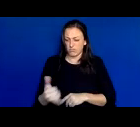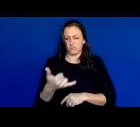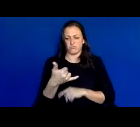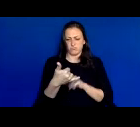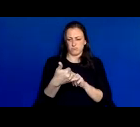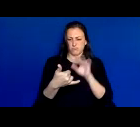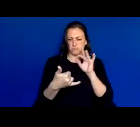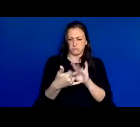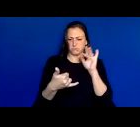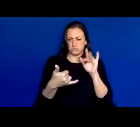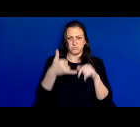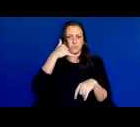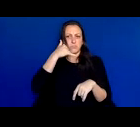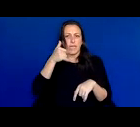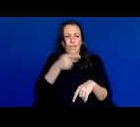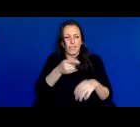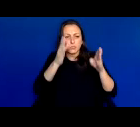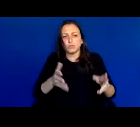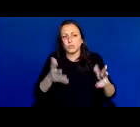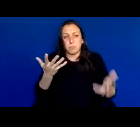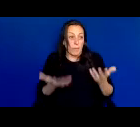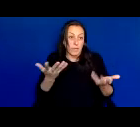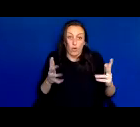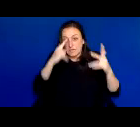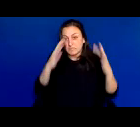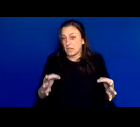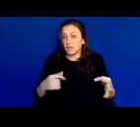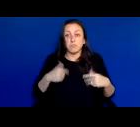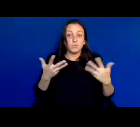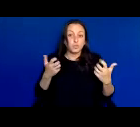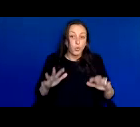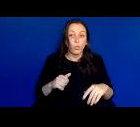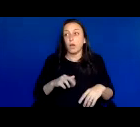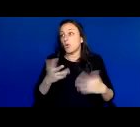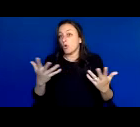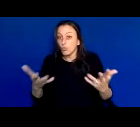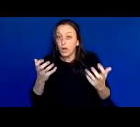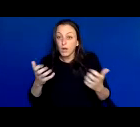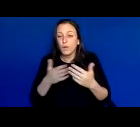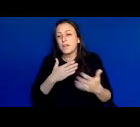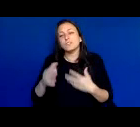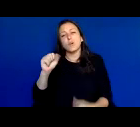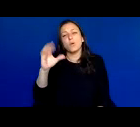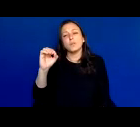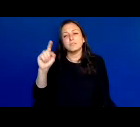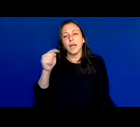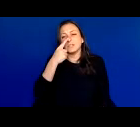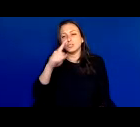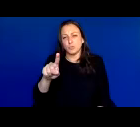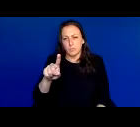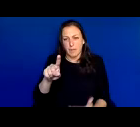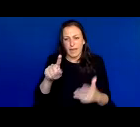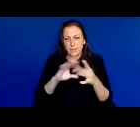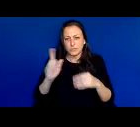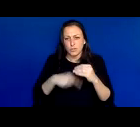that perhaps they've already made a decision about. And then Scott, if you could talk about what that text message and the 500,000 on your mailing